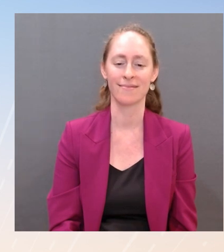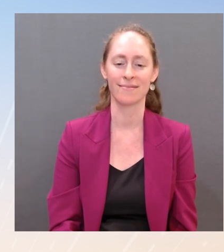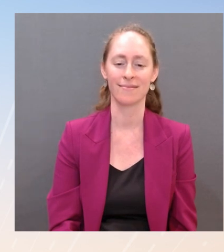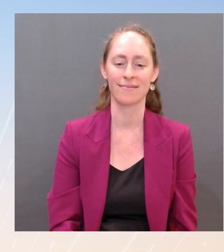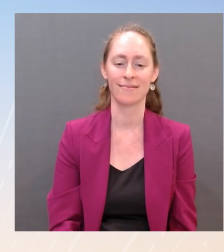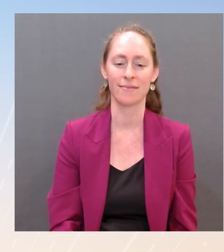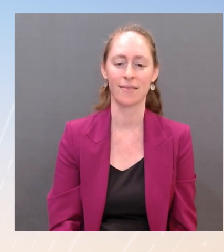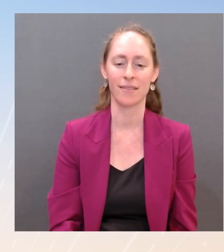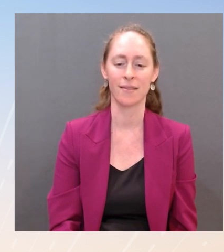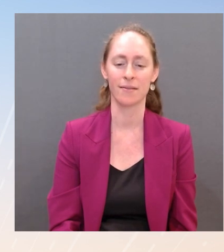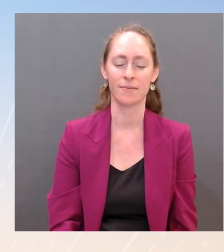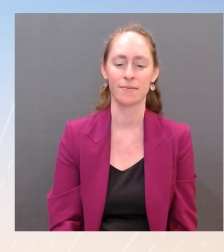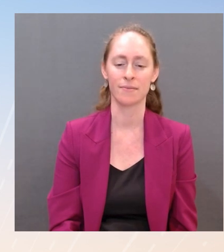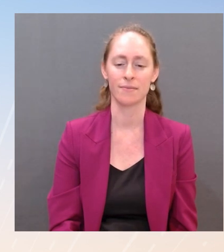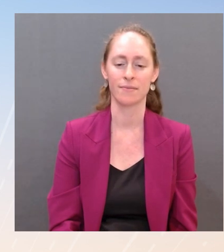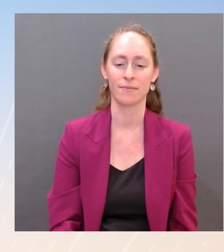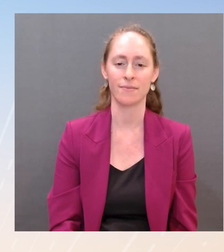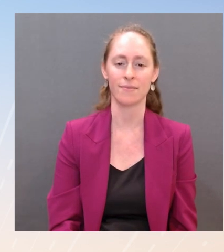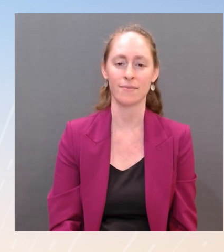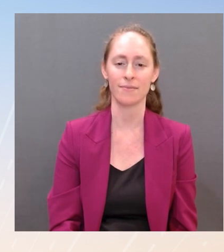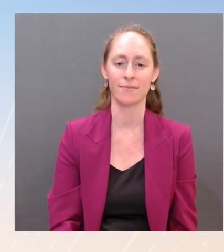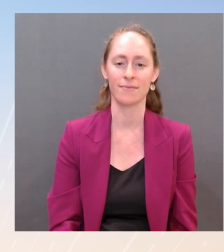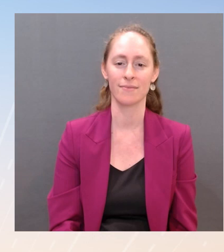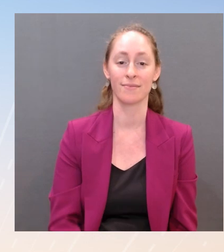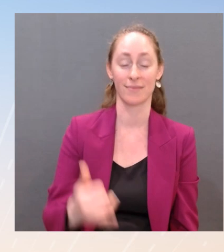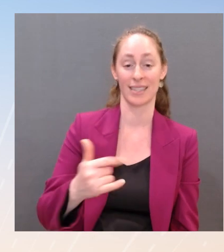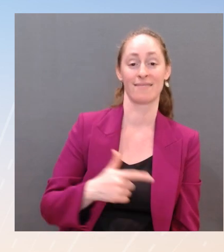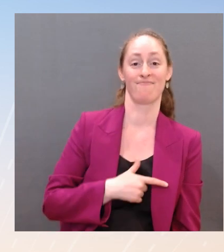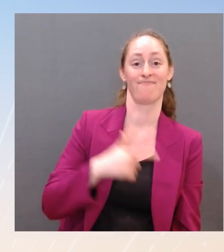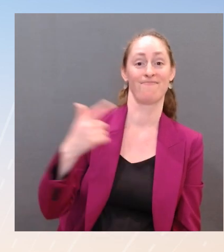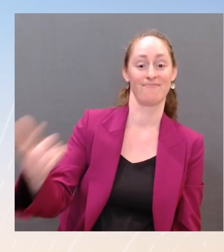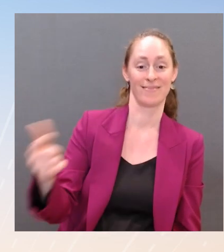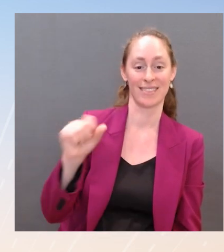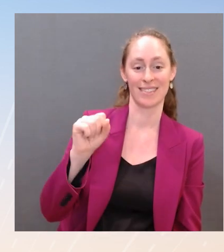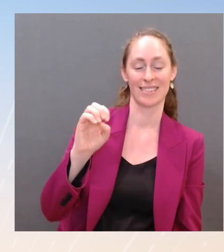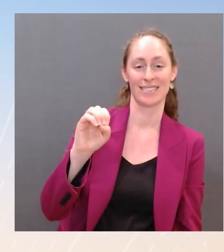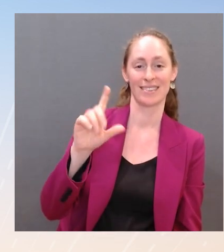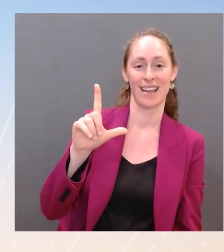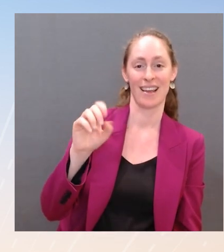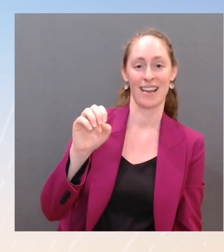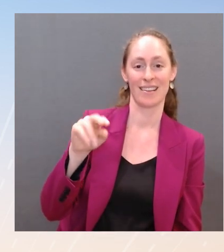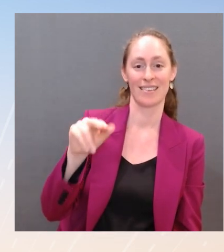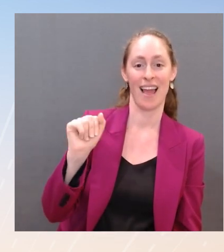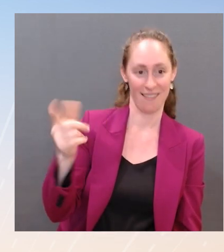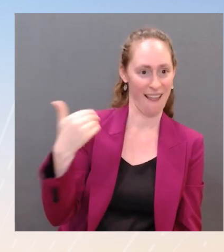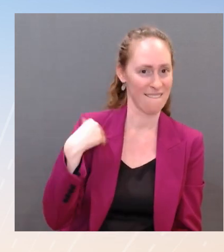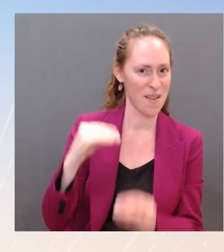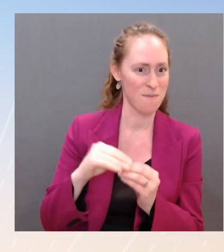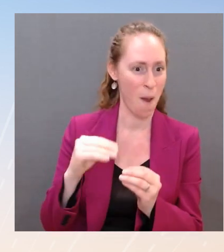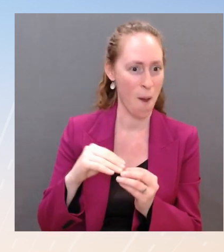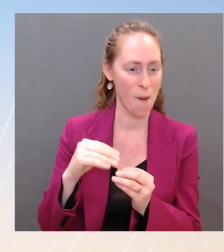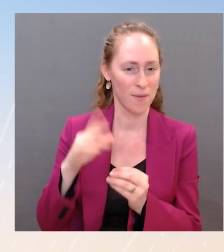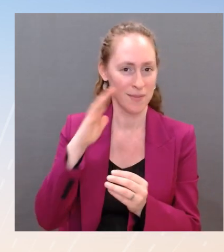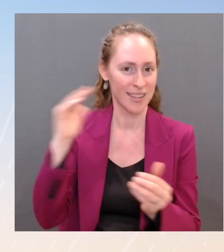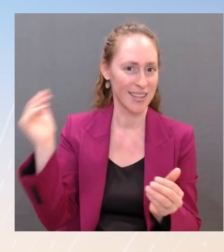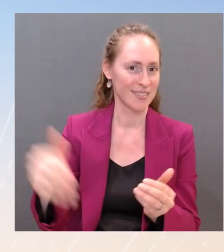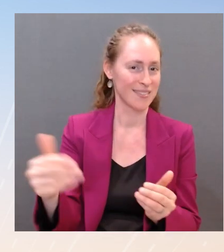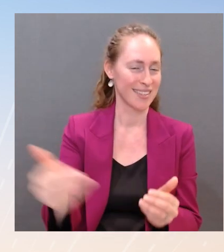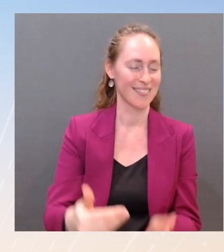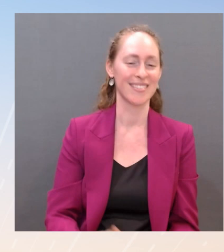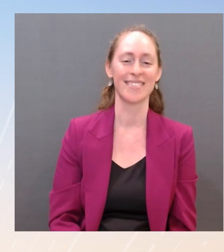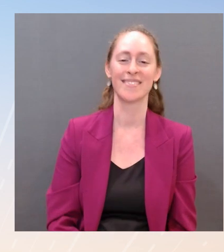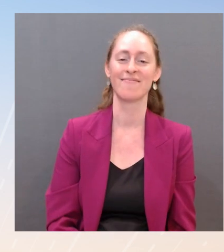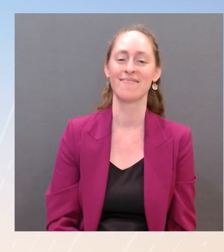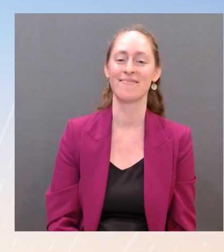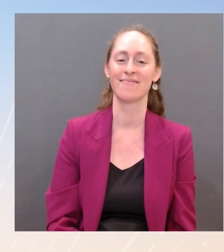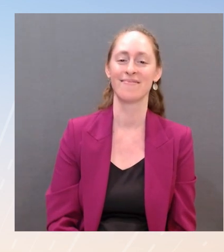And now I'm going to turn it over to Selena, who's going to talk to us about a few more stories. I heard a phrase actually recently that I really like, that